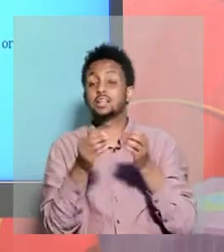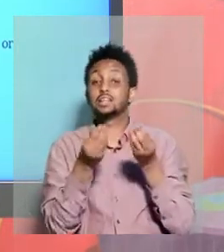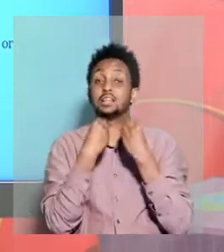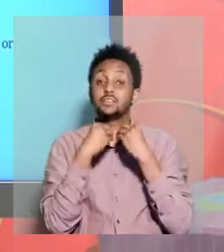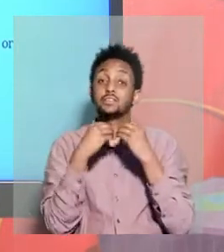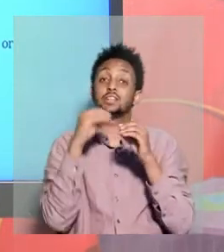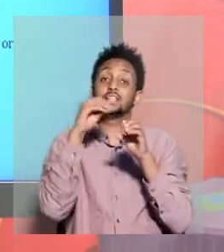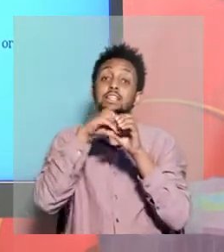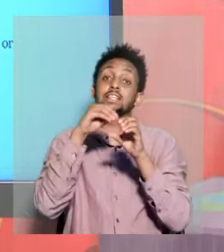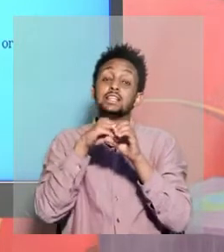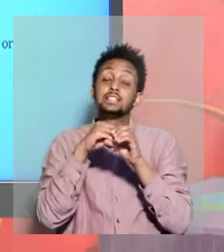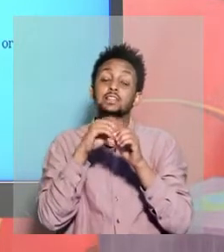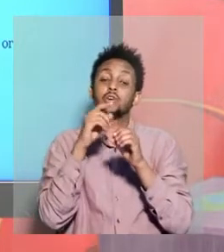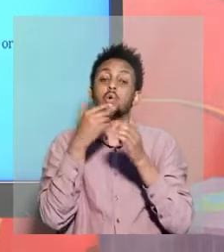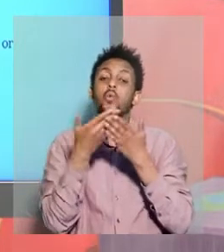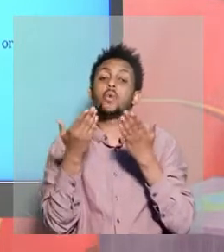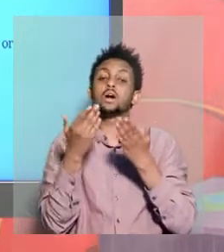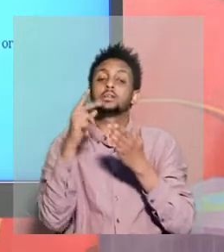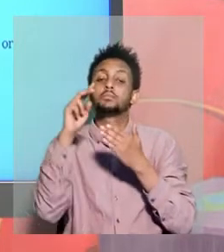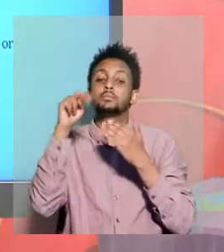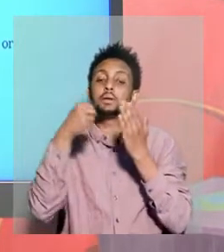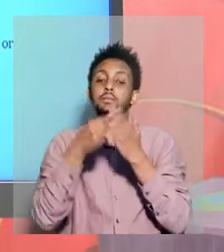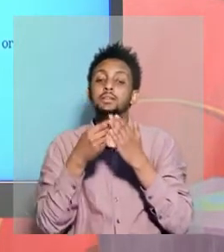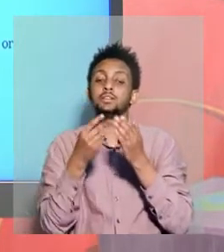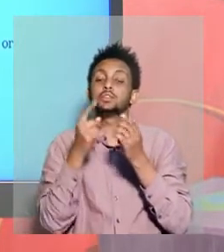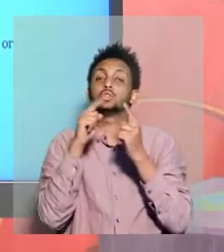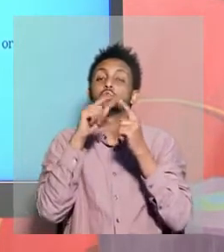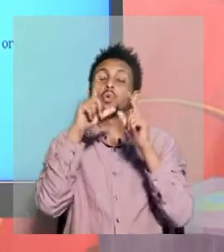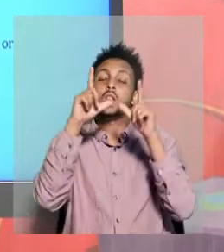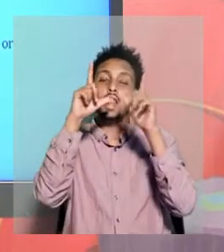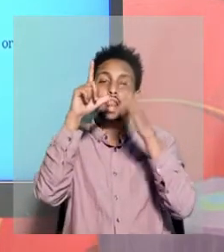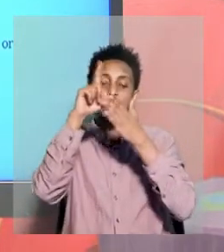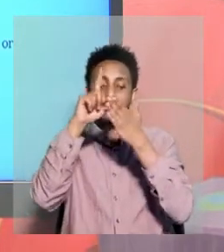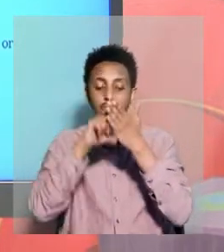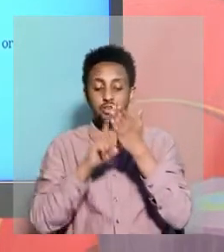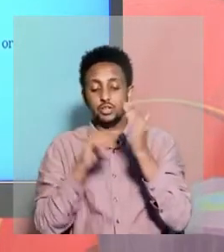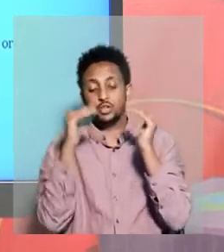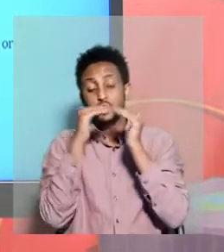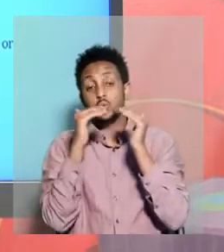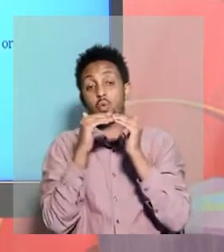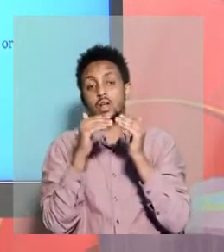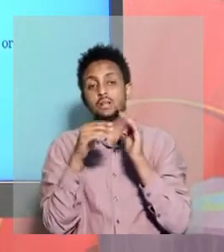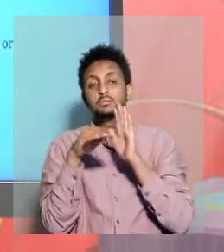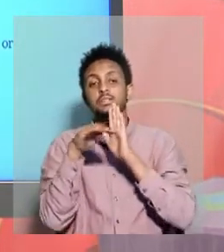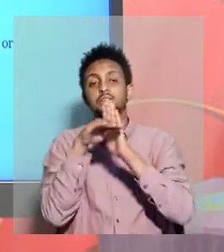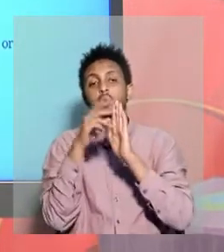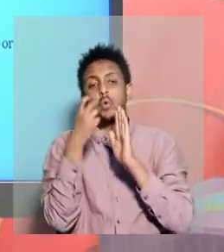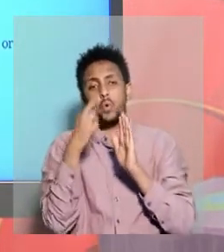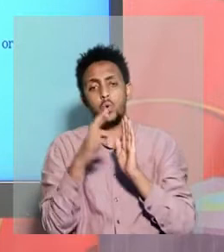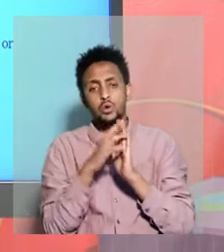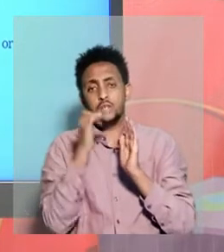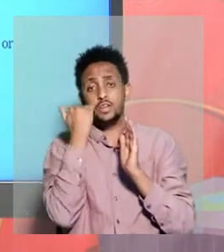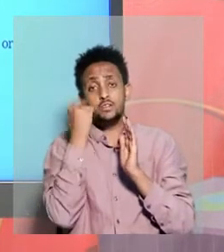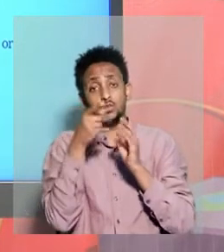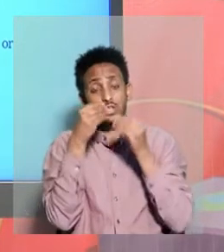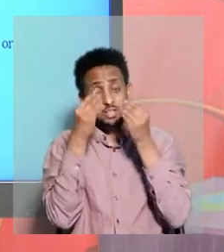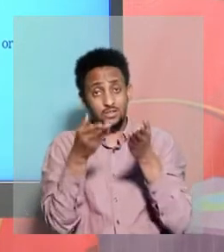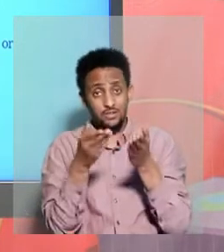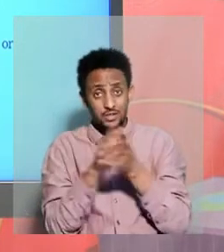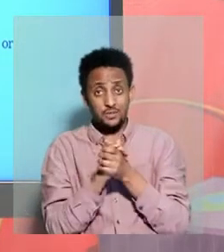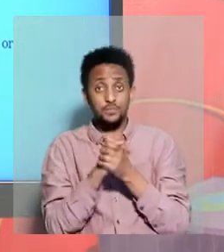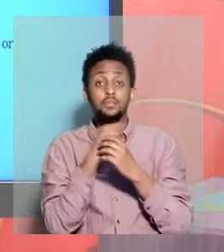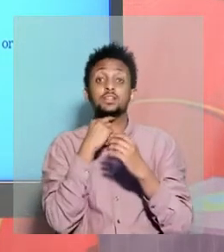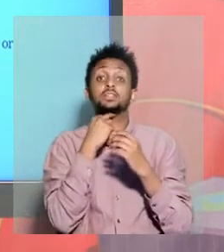given intensity in watt per meter squared into its level or equivalent representation, or if it is given